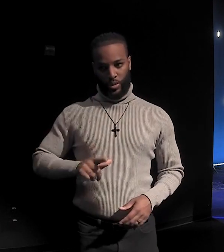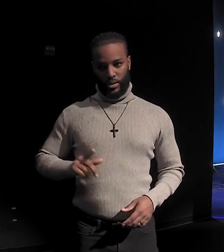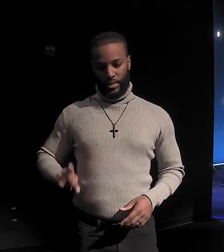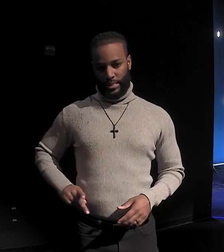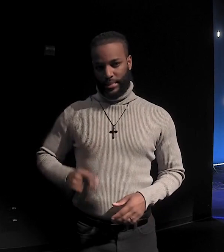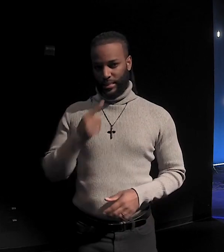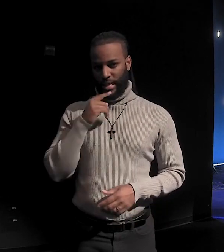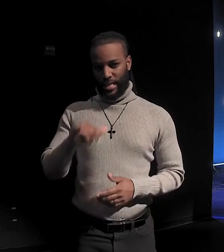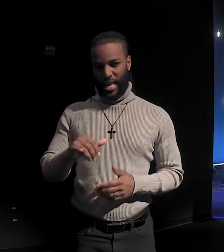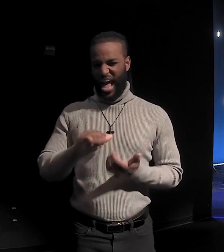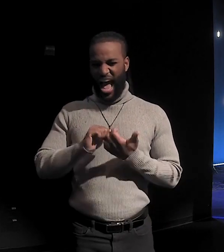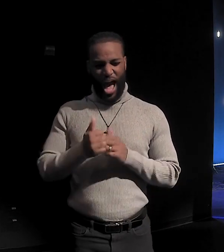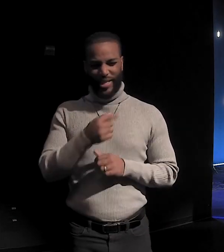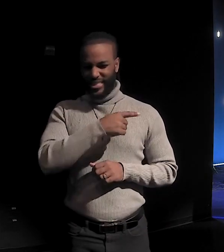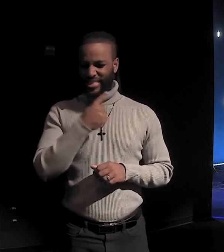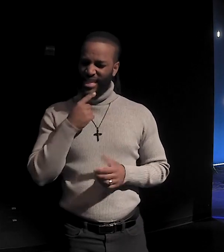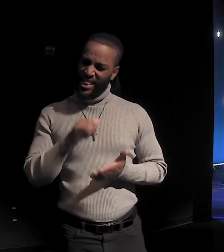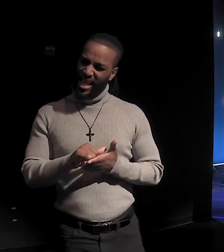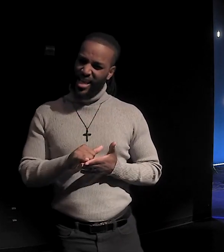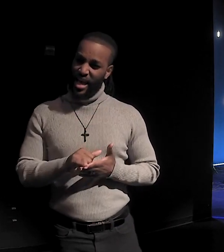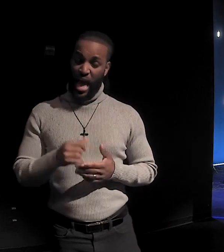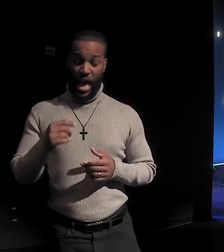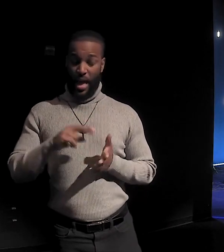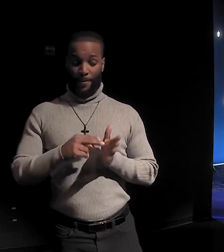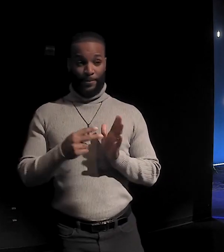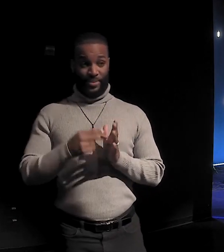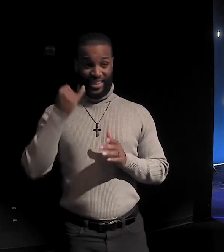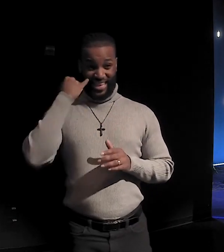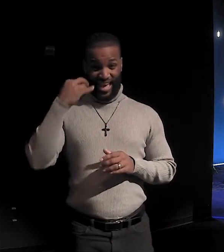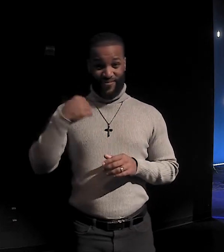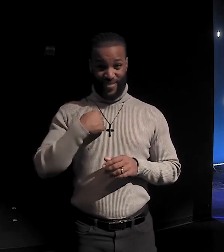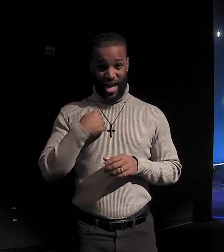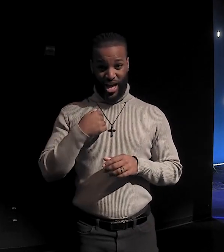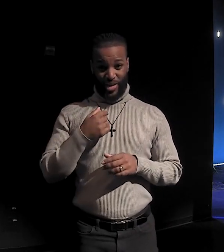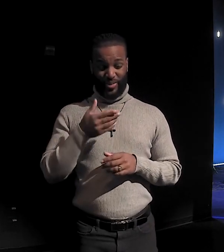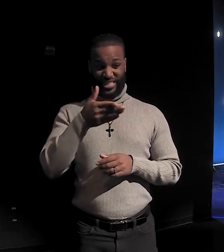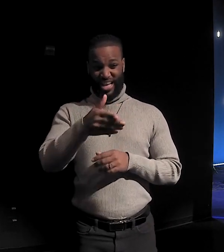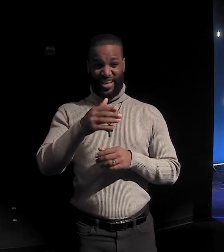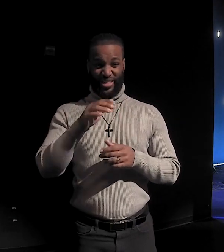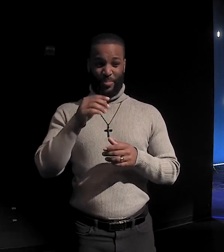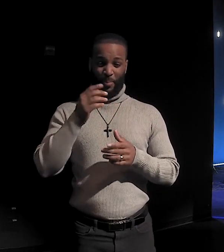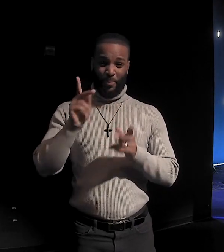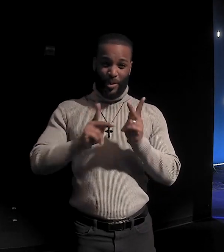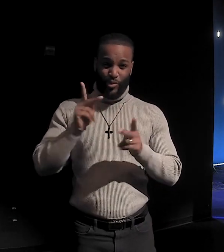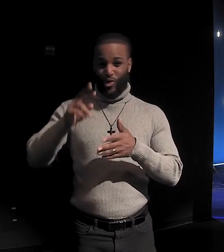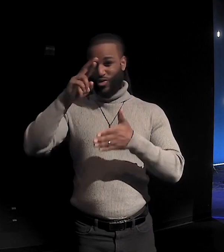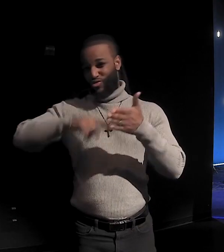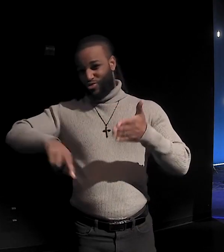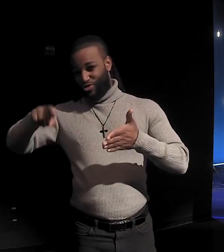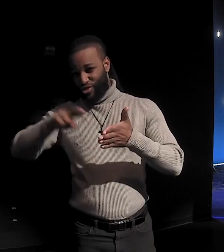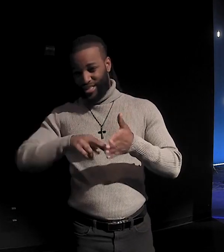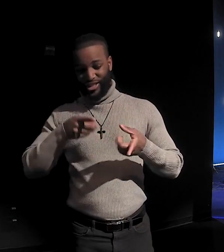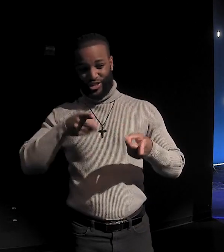How is he able to say that? Like, I've got to tell you, if I was in the midst of that kind of racism, being treated that horrifically, being bitten